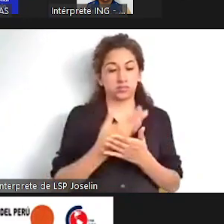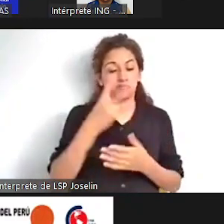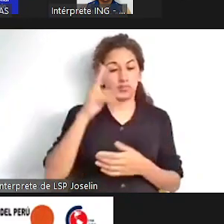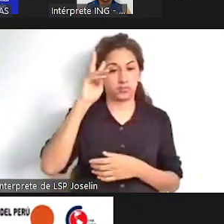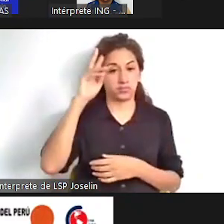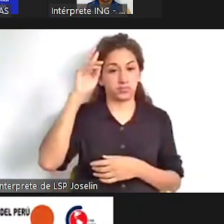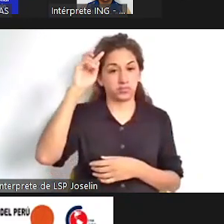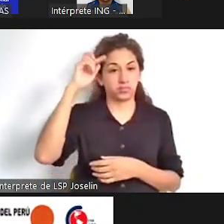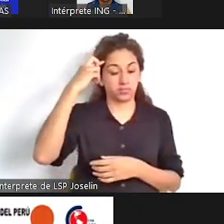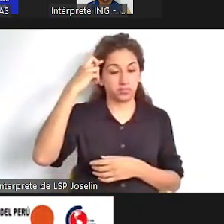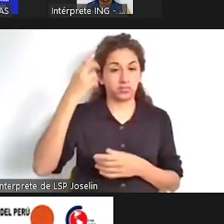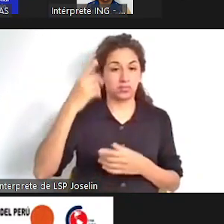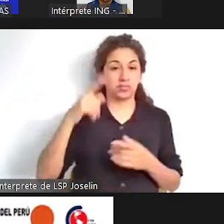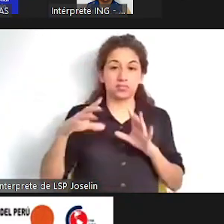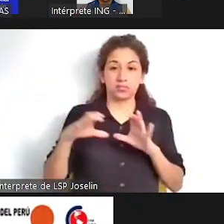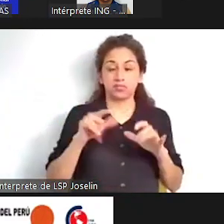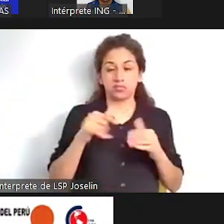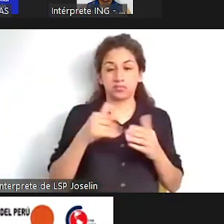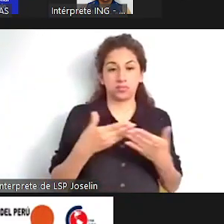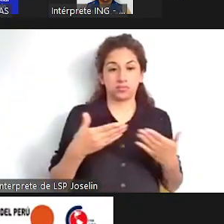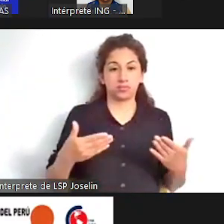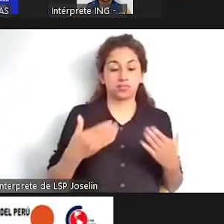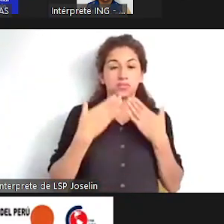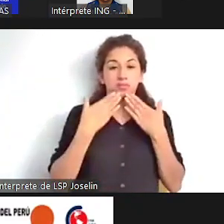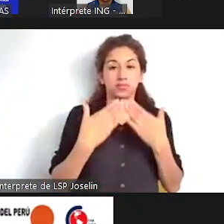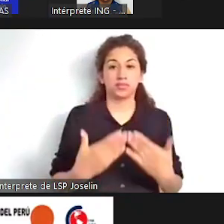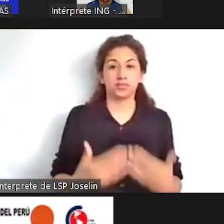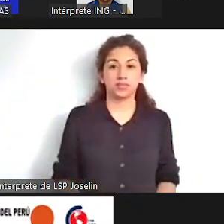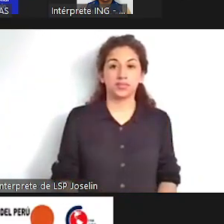will to do these things